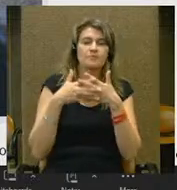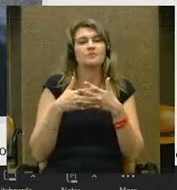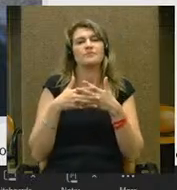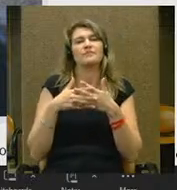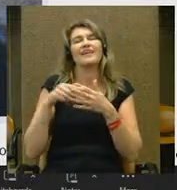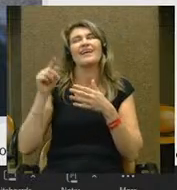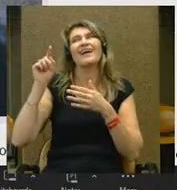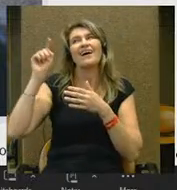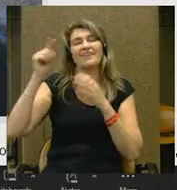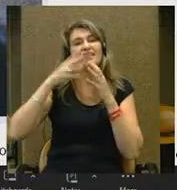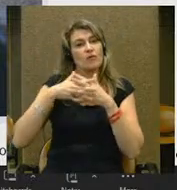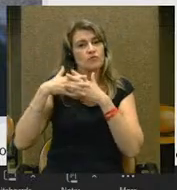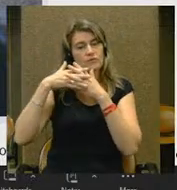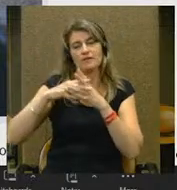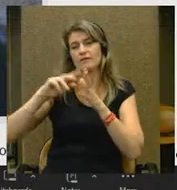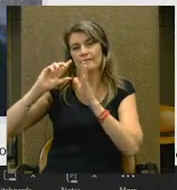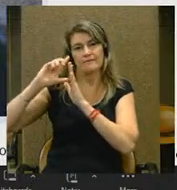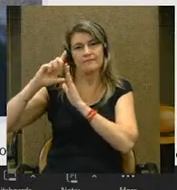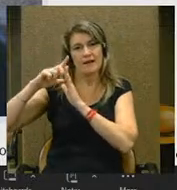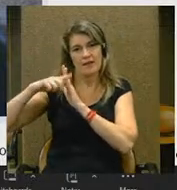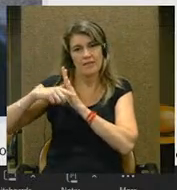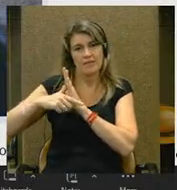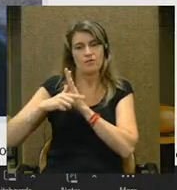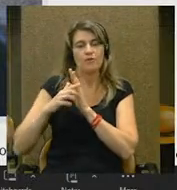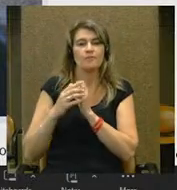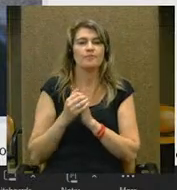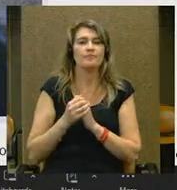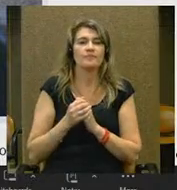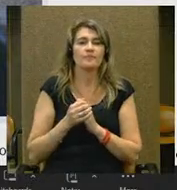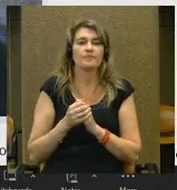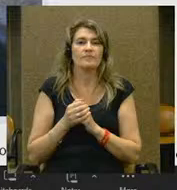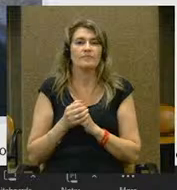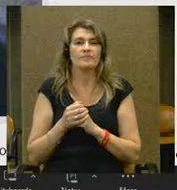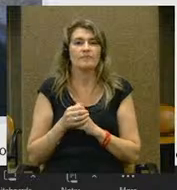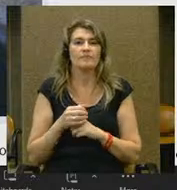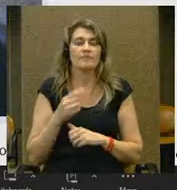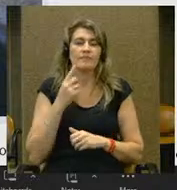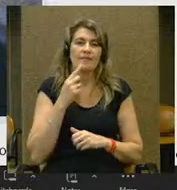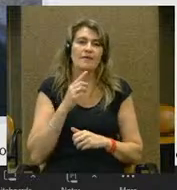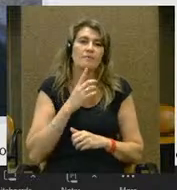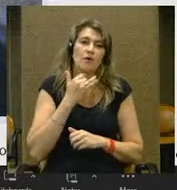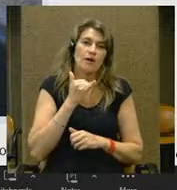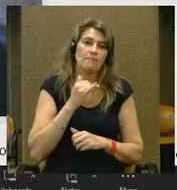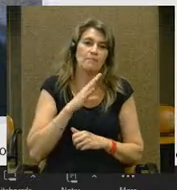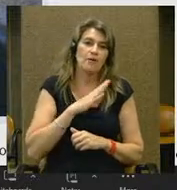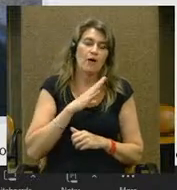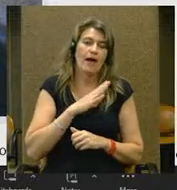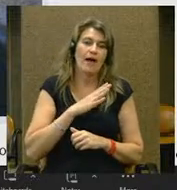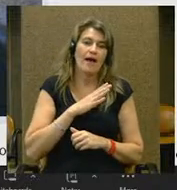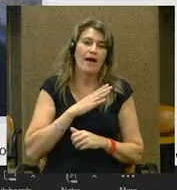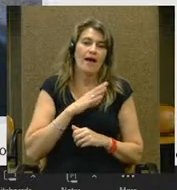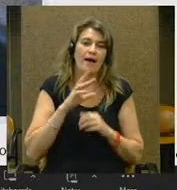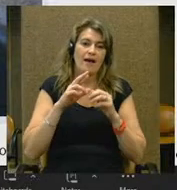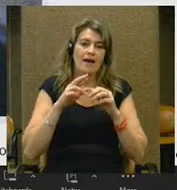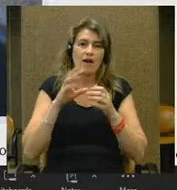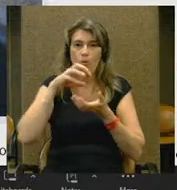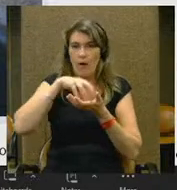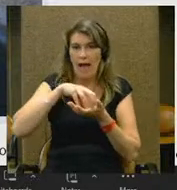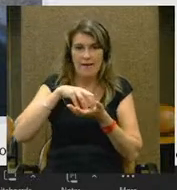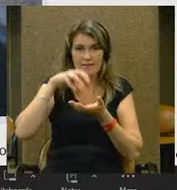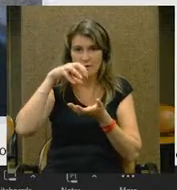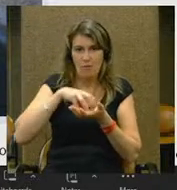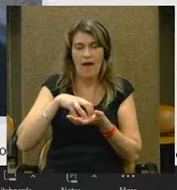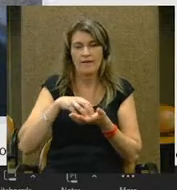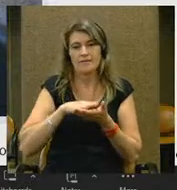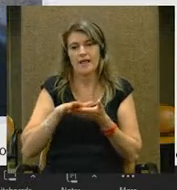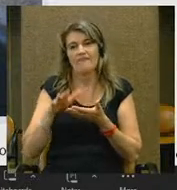do think that if we would have had a network of places that were testing wastewater maybe 10, 11 years ago, it would have been a lot easier